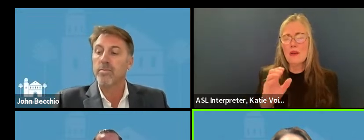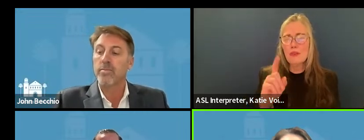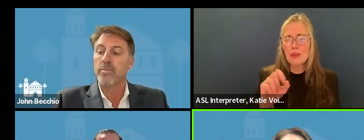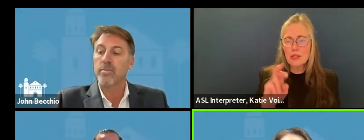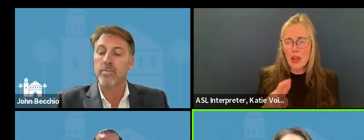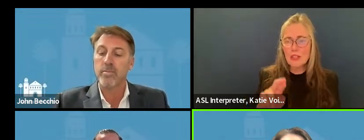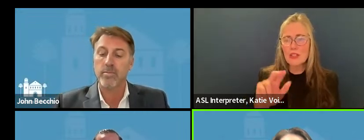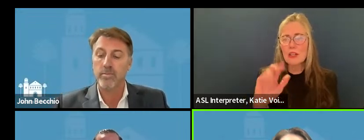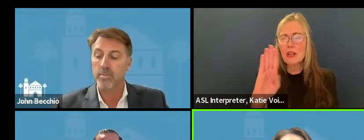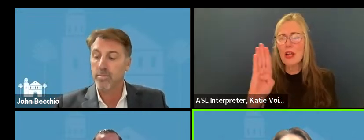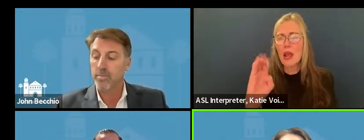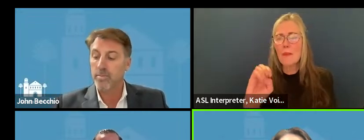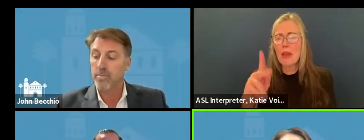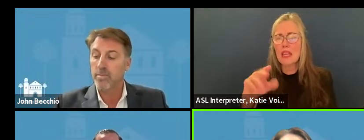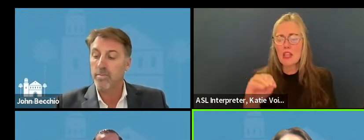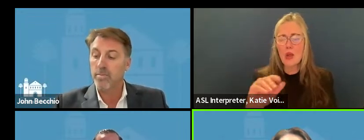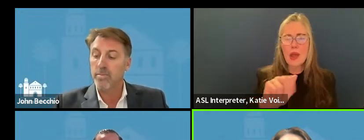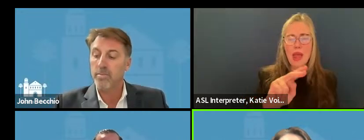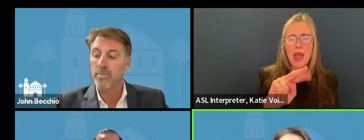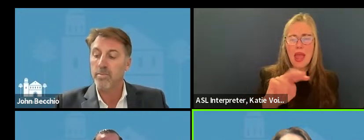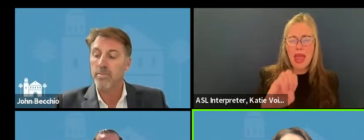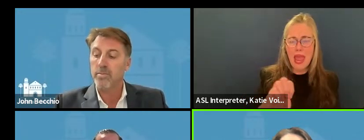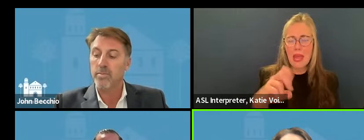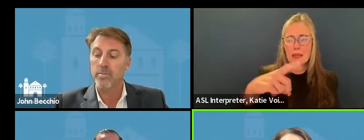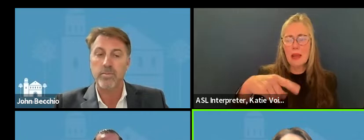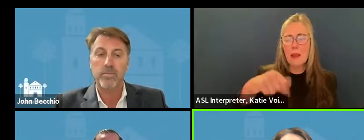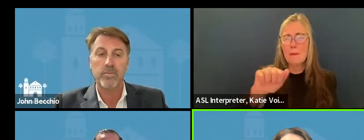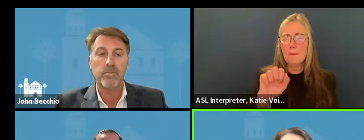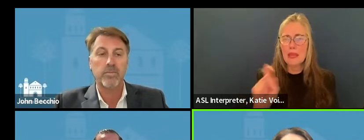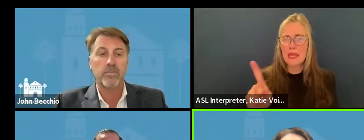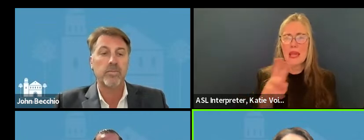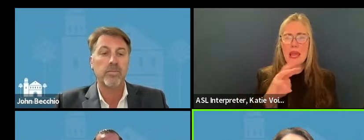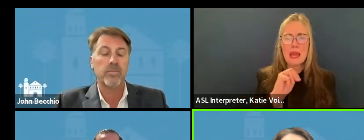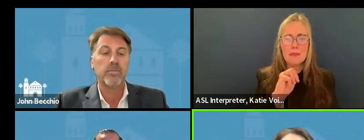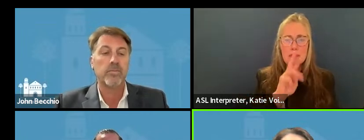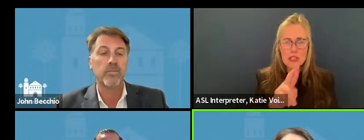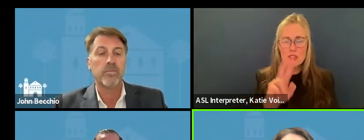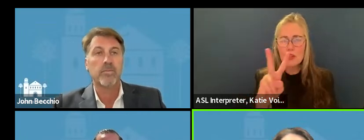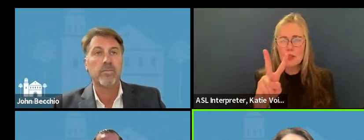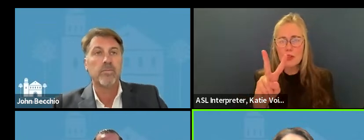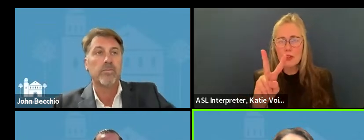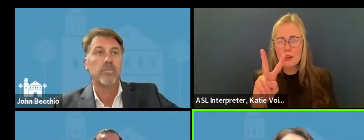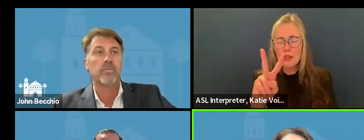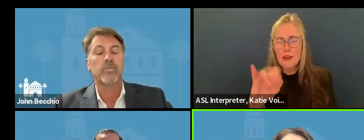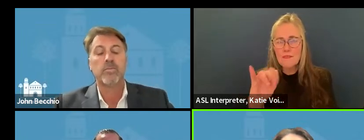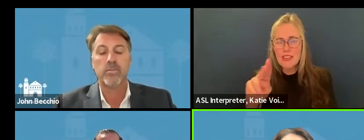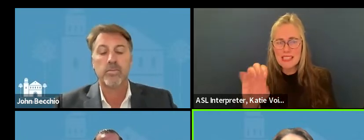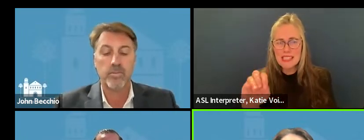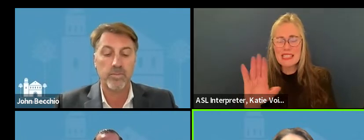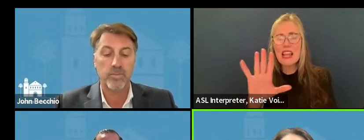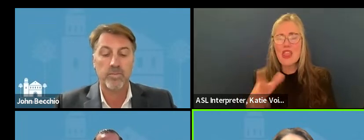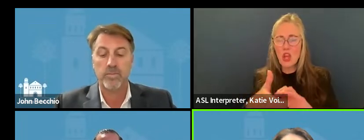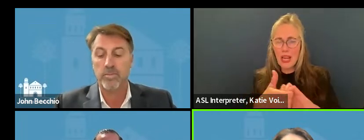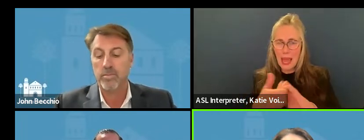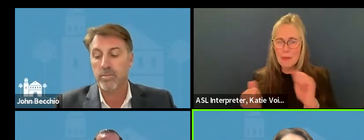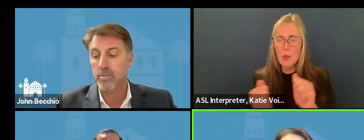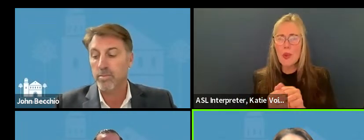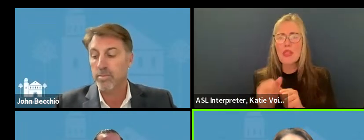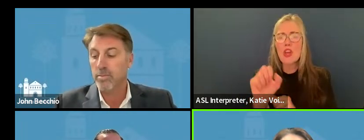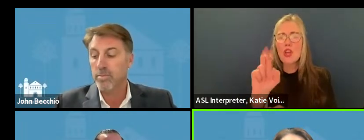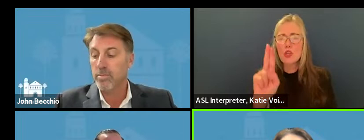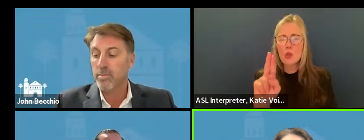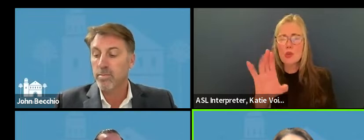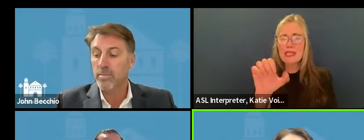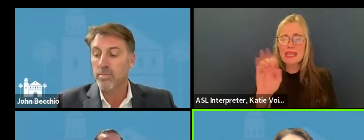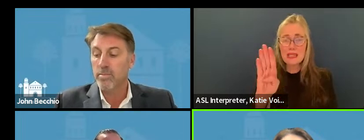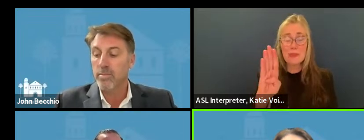Peak, and Mr. Vance. This is another example of part of the collaboration with UCSB is that we're getting a lot